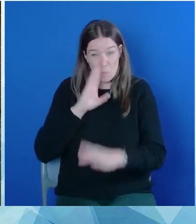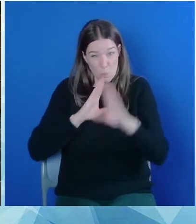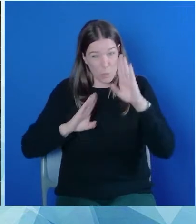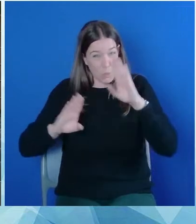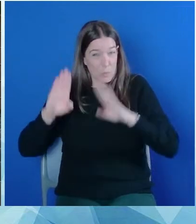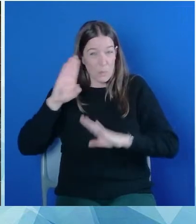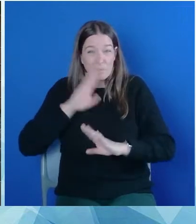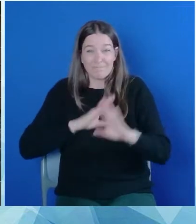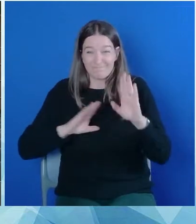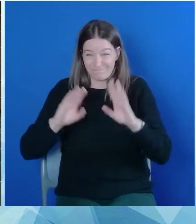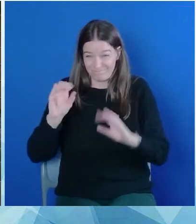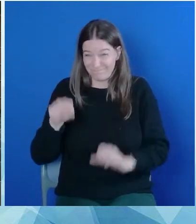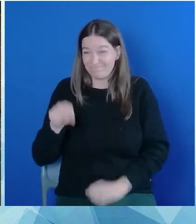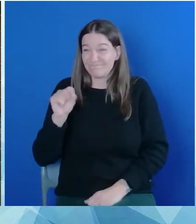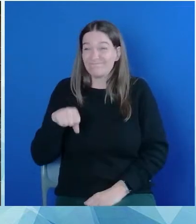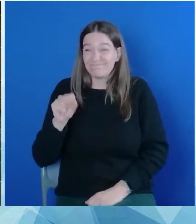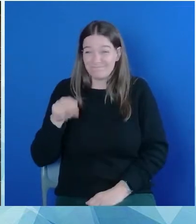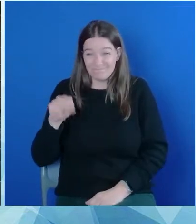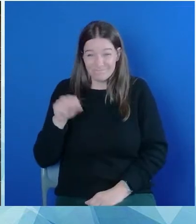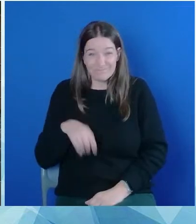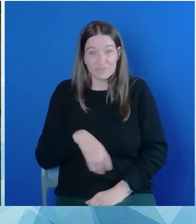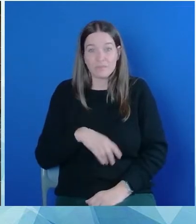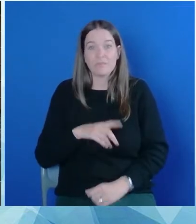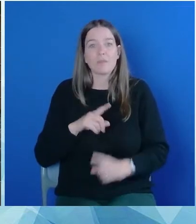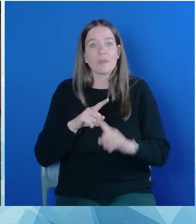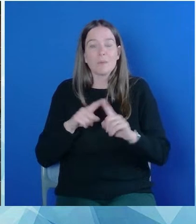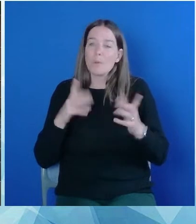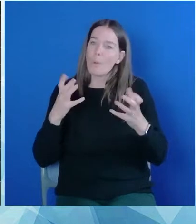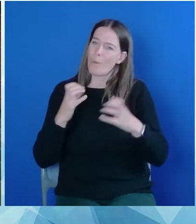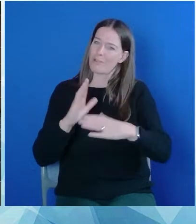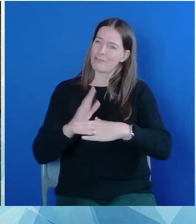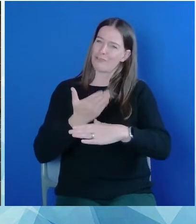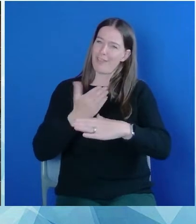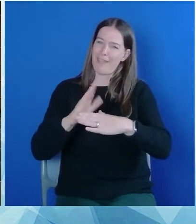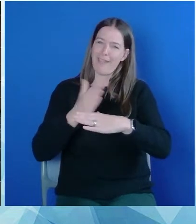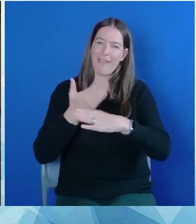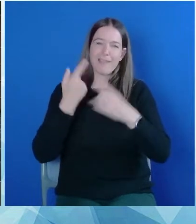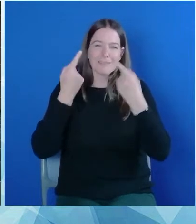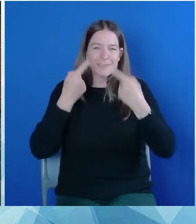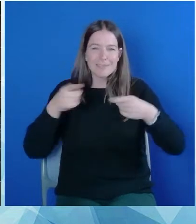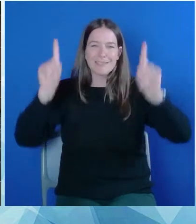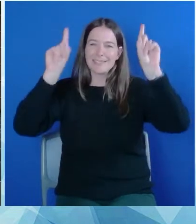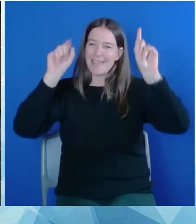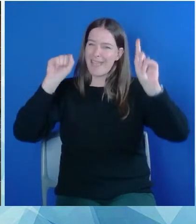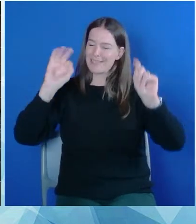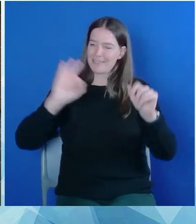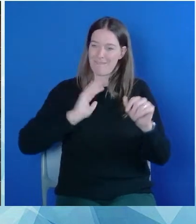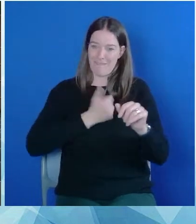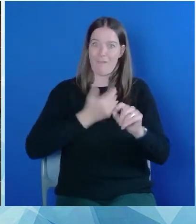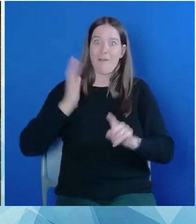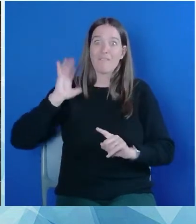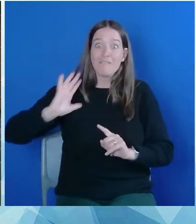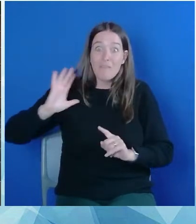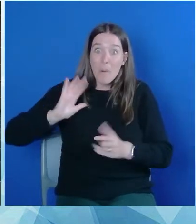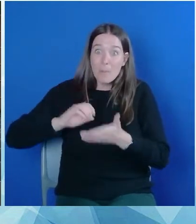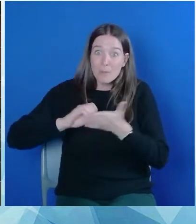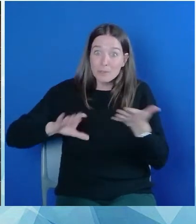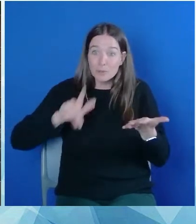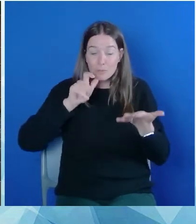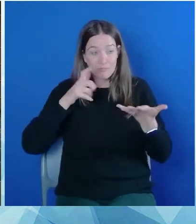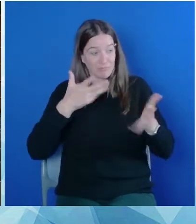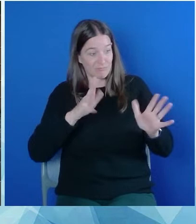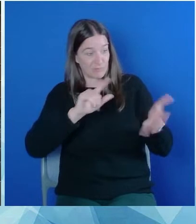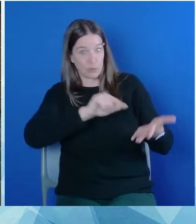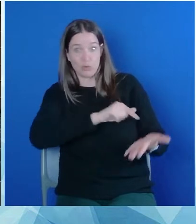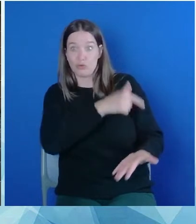But we wanted to share in the successes of our former students who have graduated or